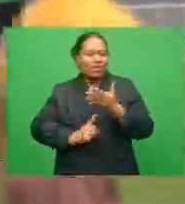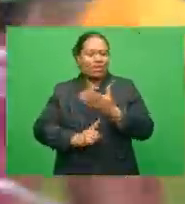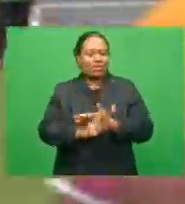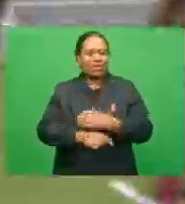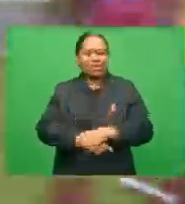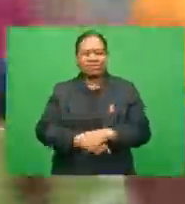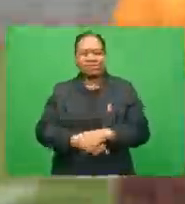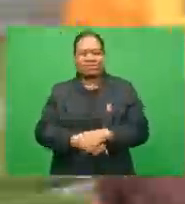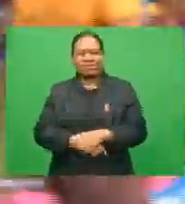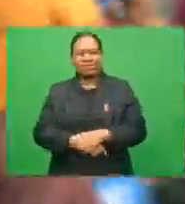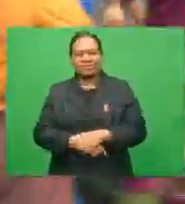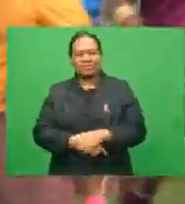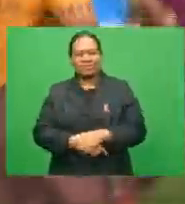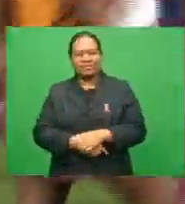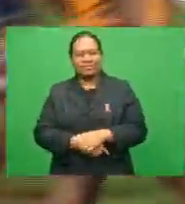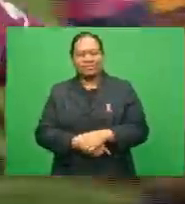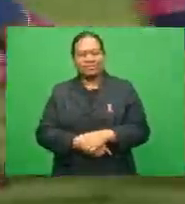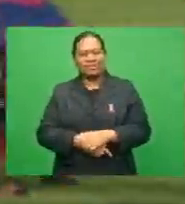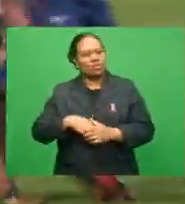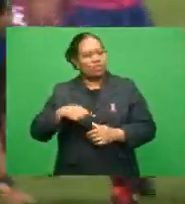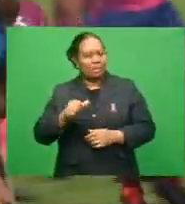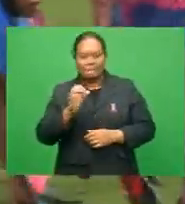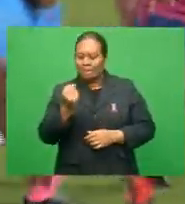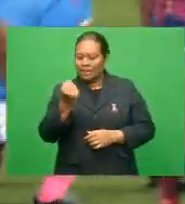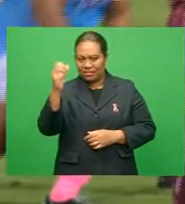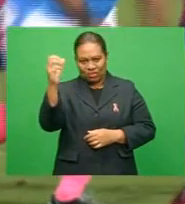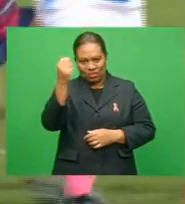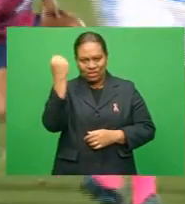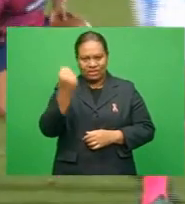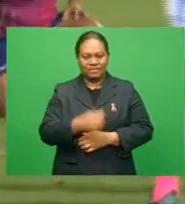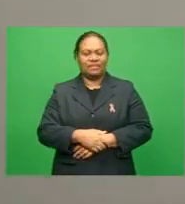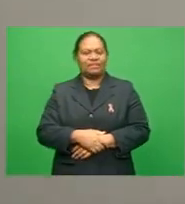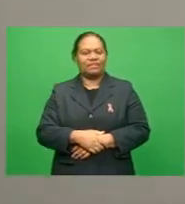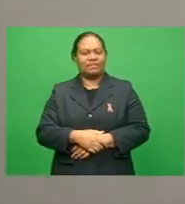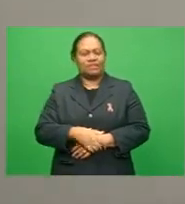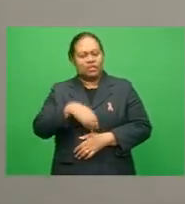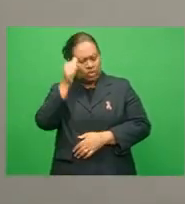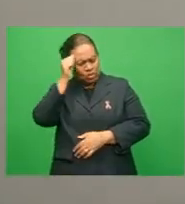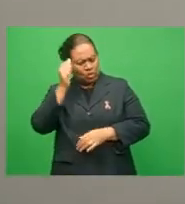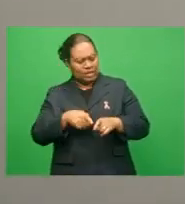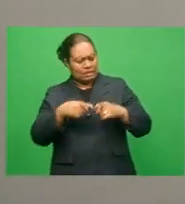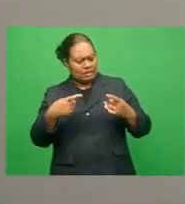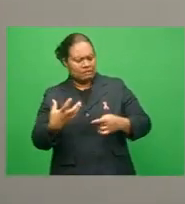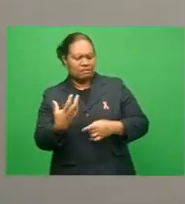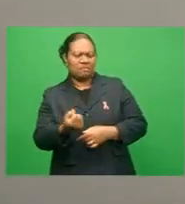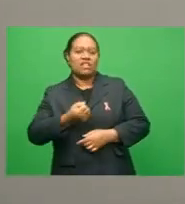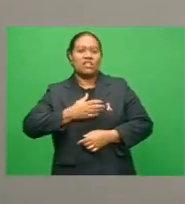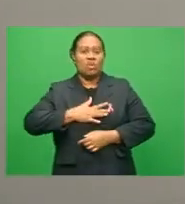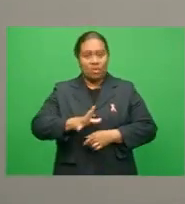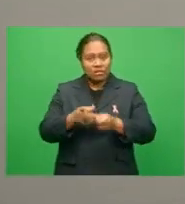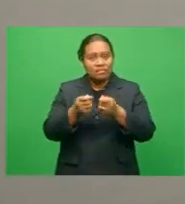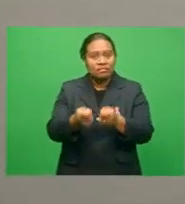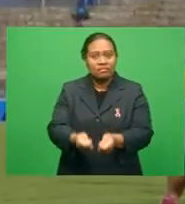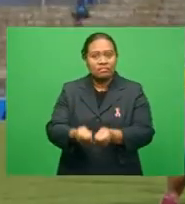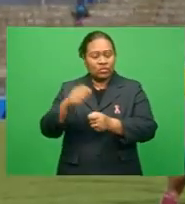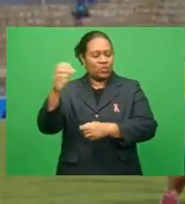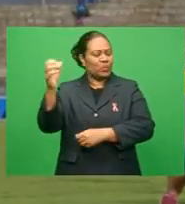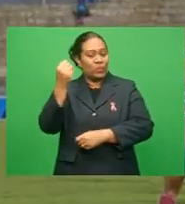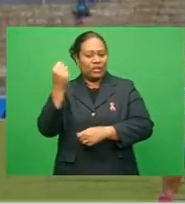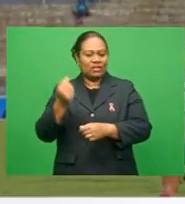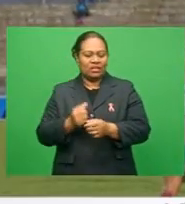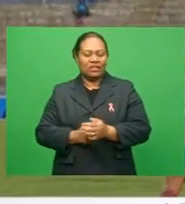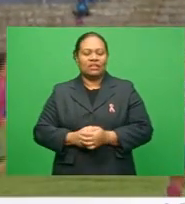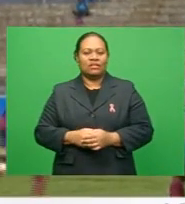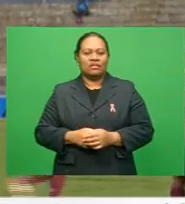wanted to do, come up with a win. You know the difference. They wanted to score a win against Suva.